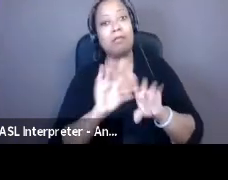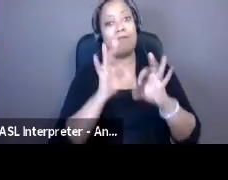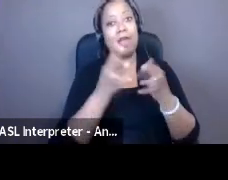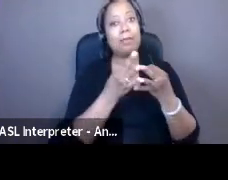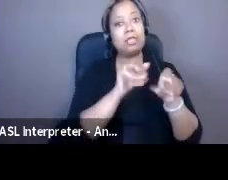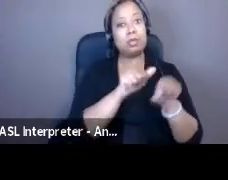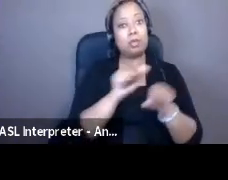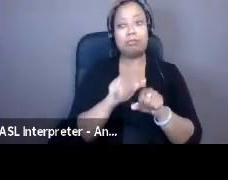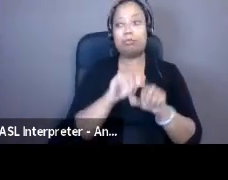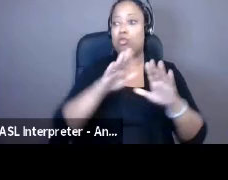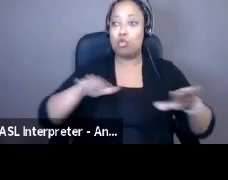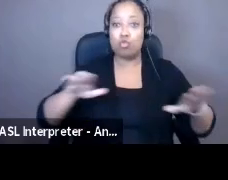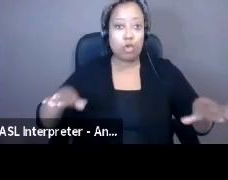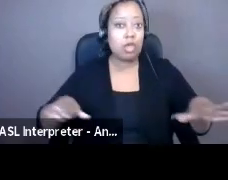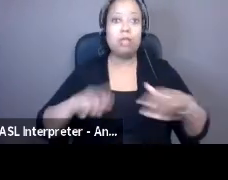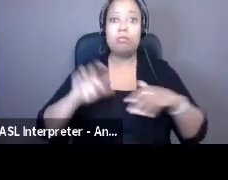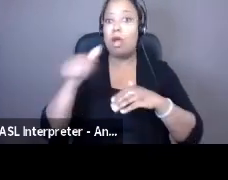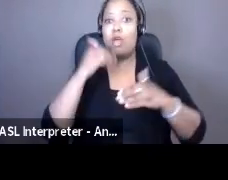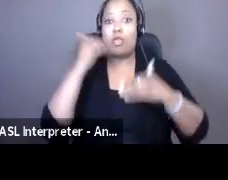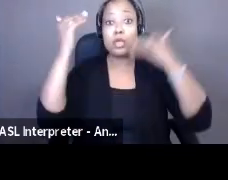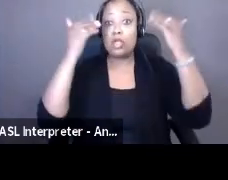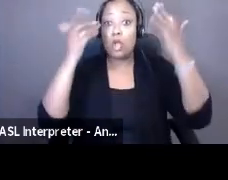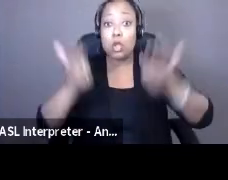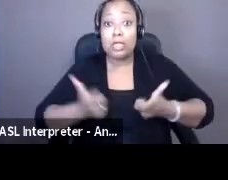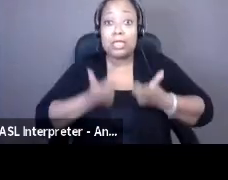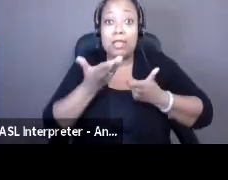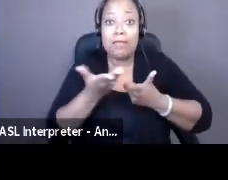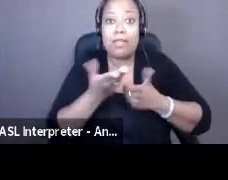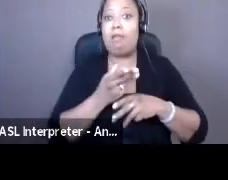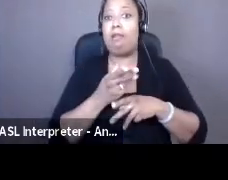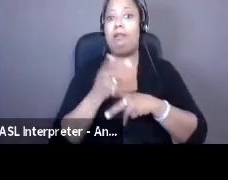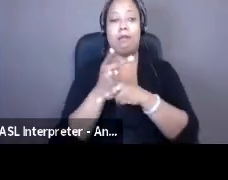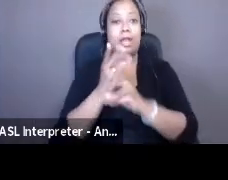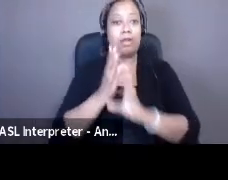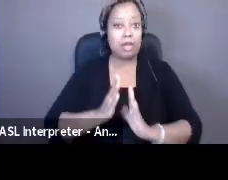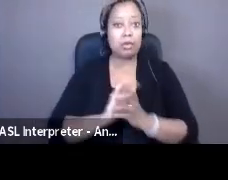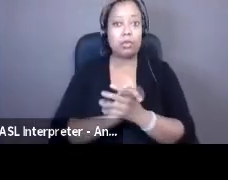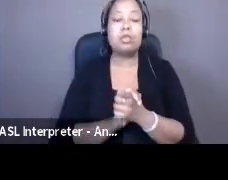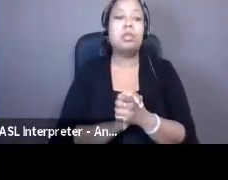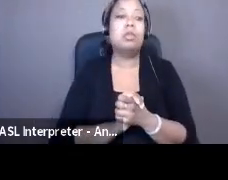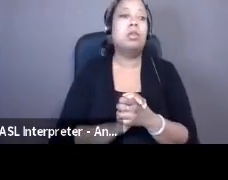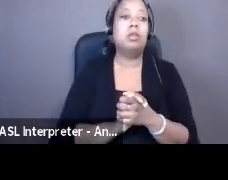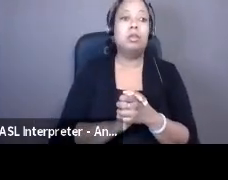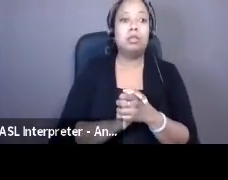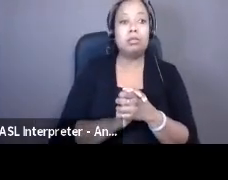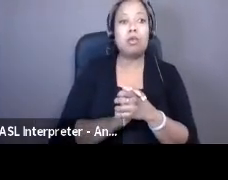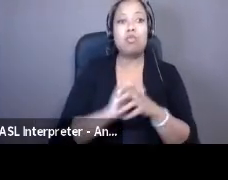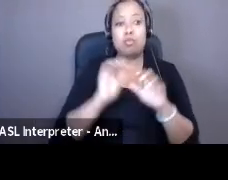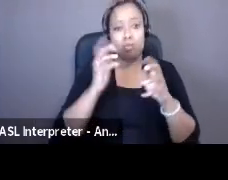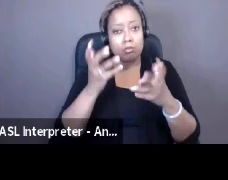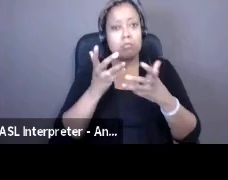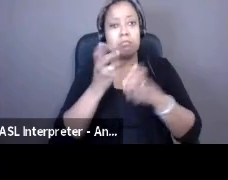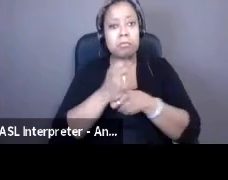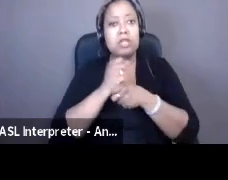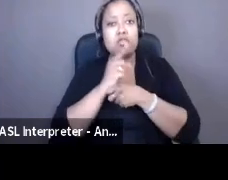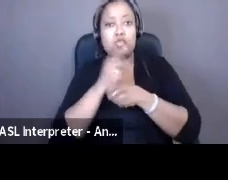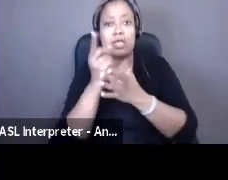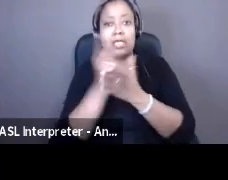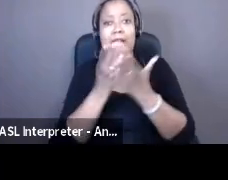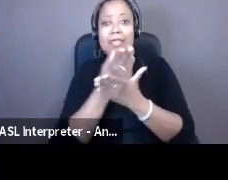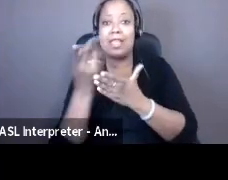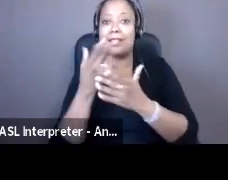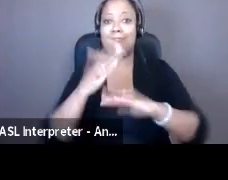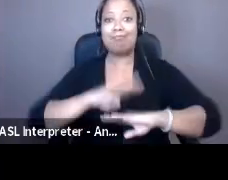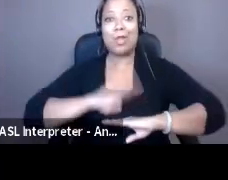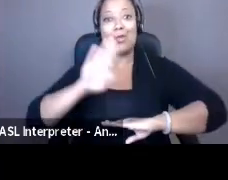if you have children or other adults who live with you or caretakers, so that you design things that not only can work for your needs, but also work for